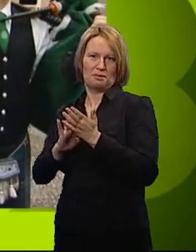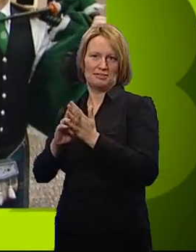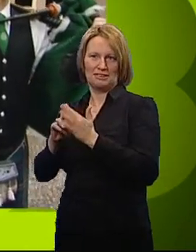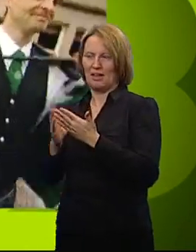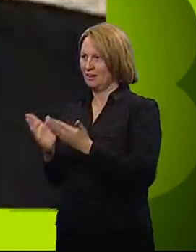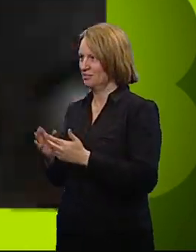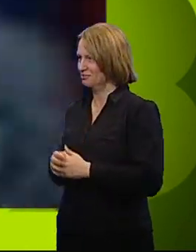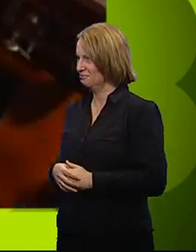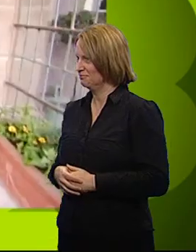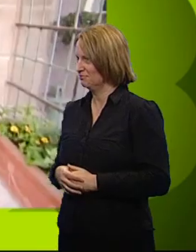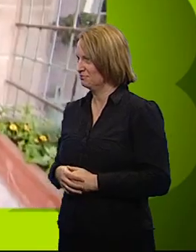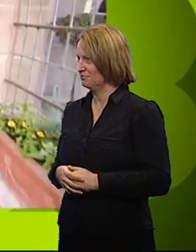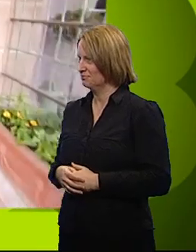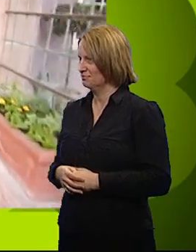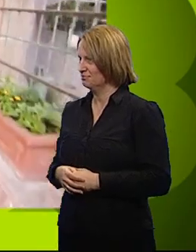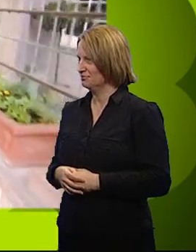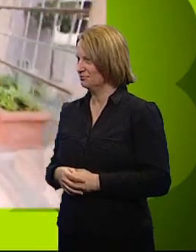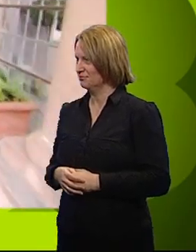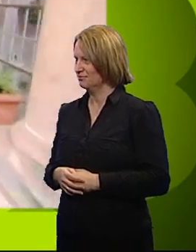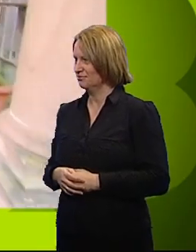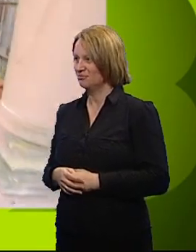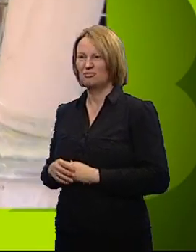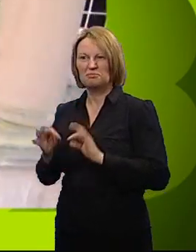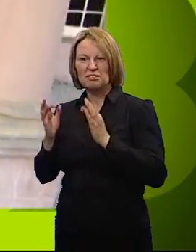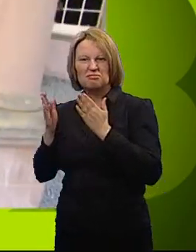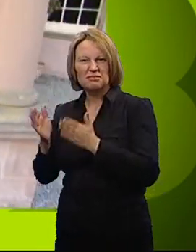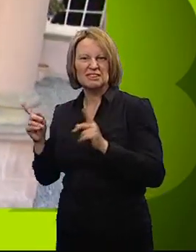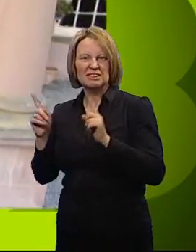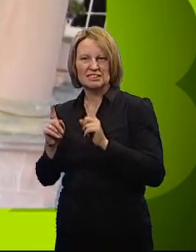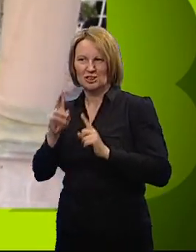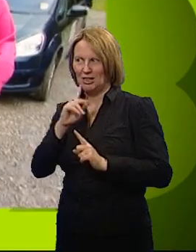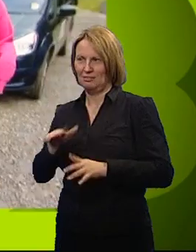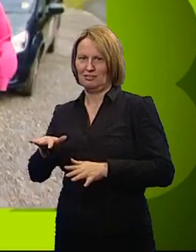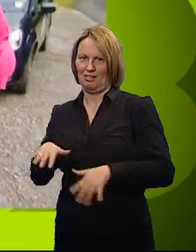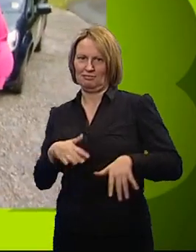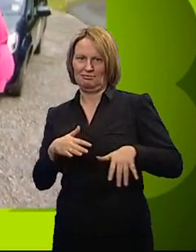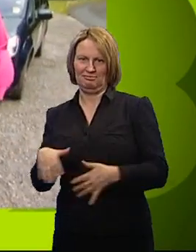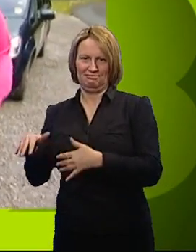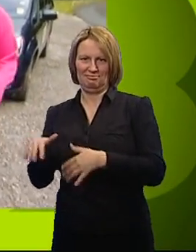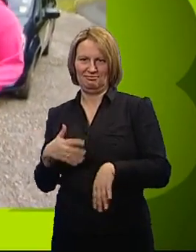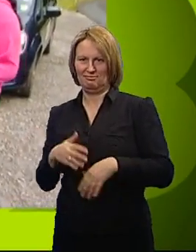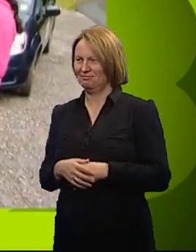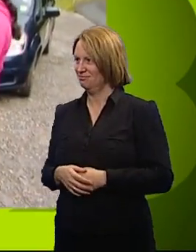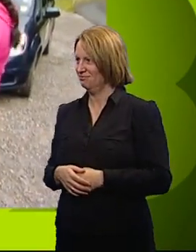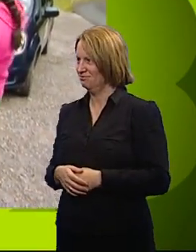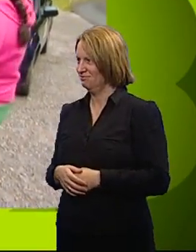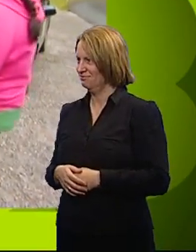for Mum and Dad. A special treat? Oh, we'll see. Check out those kilts. What do you think,